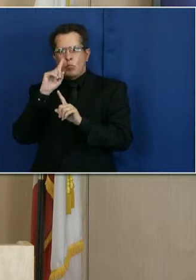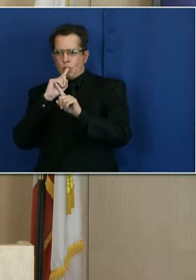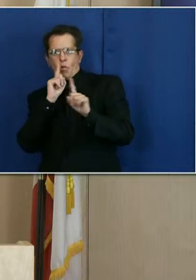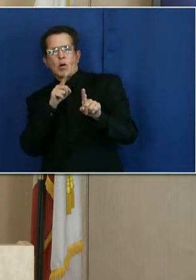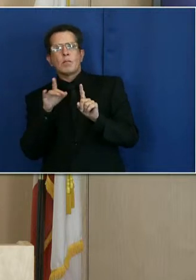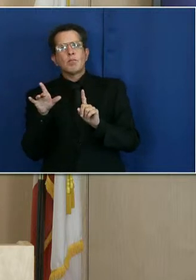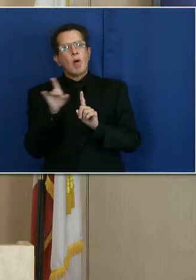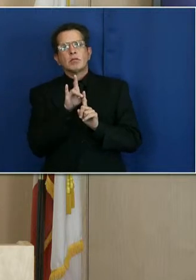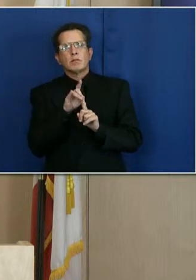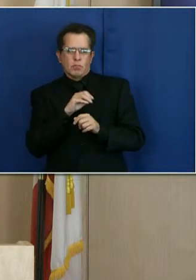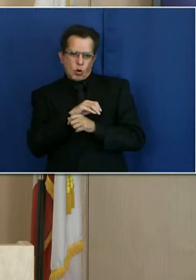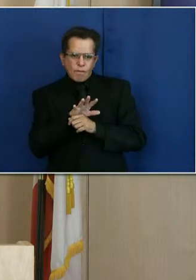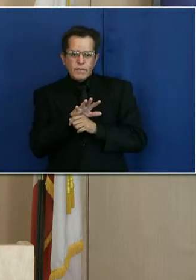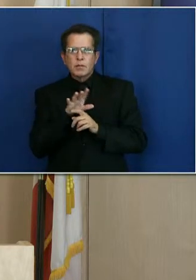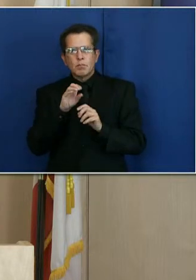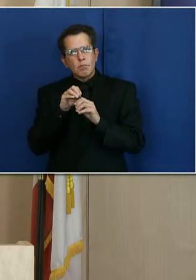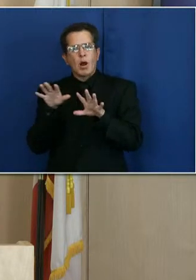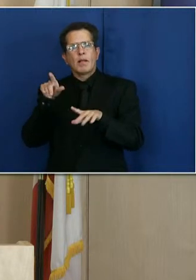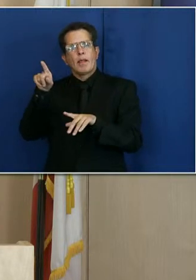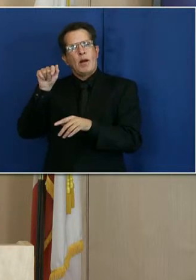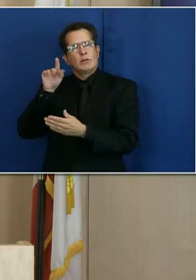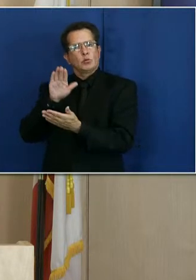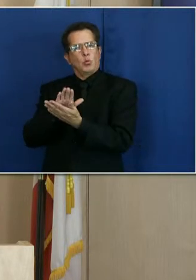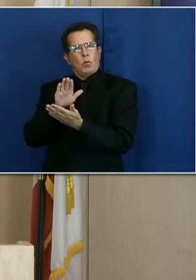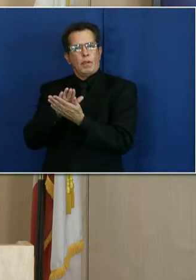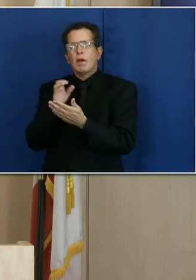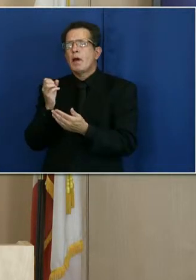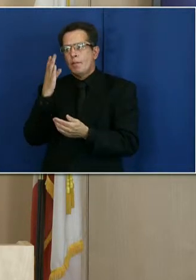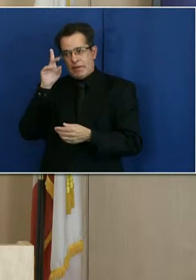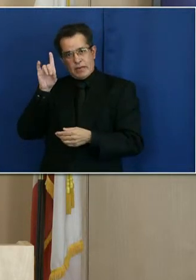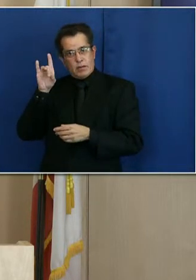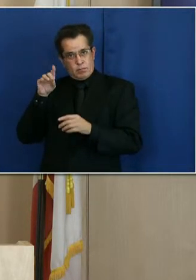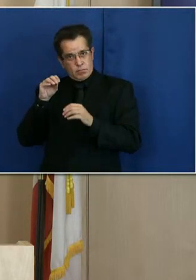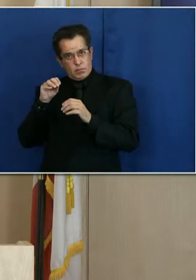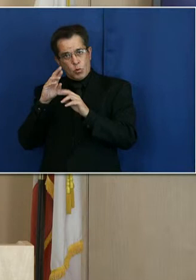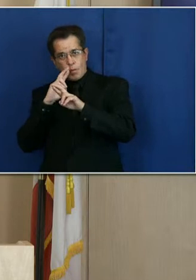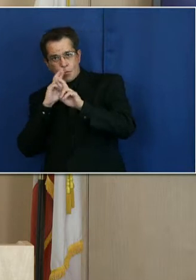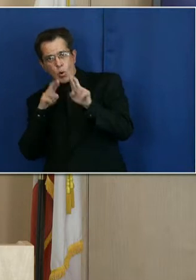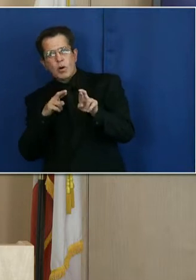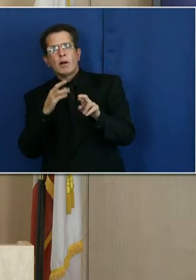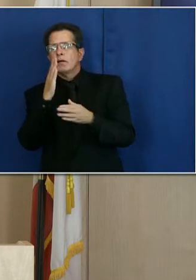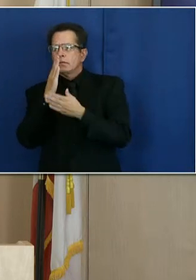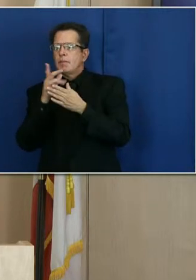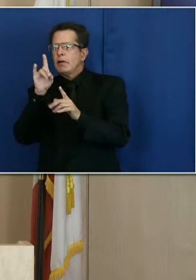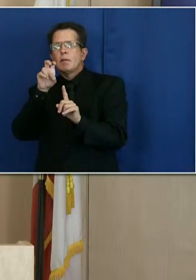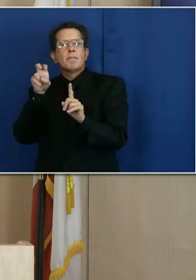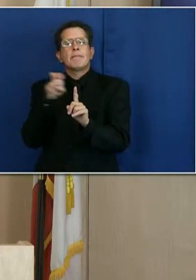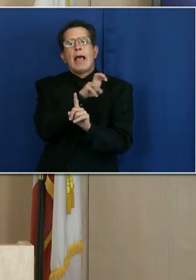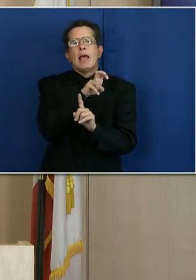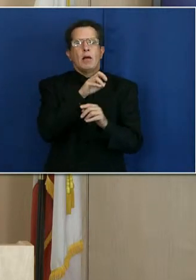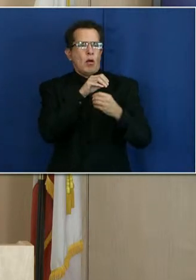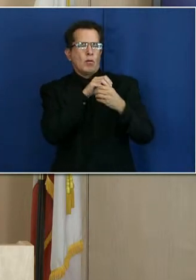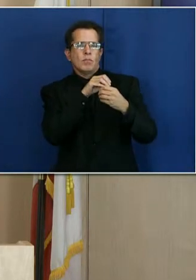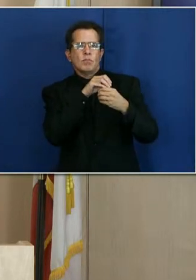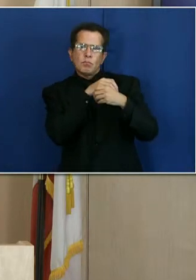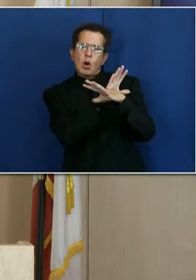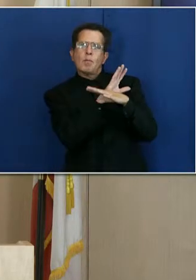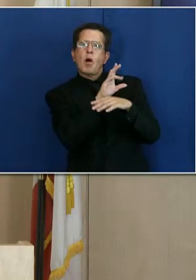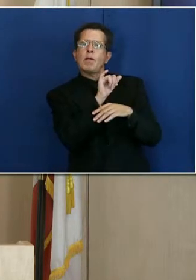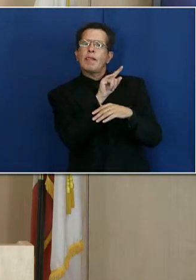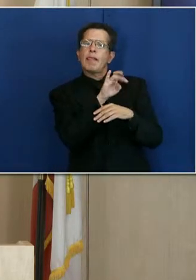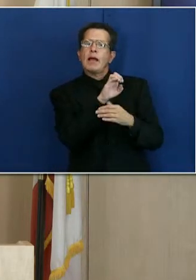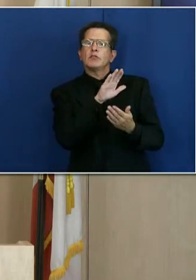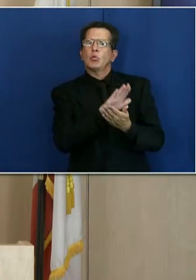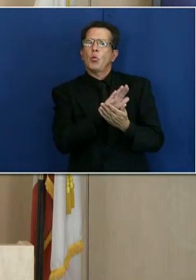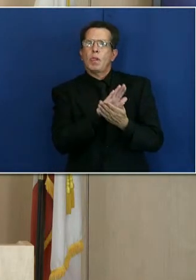outbreaks to the county? And how many of those schools then made changes to either go back to teaching online or some other hybrid schedule? Okay, Dr. Wooten's